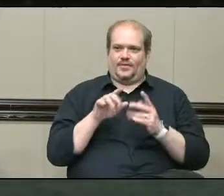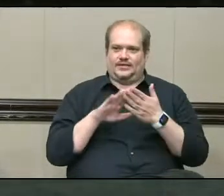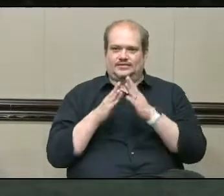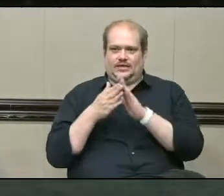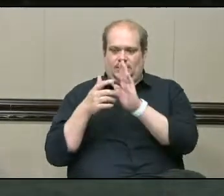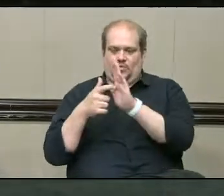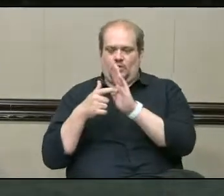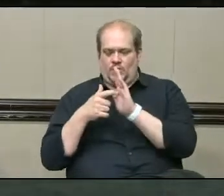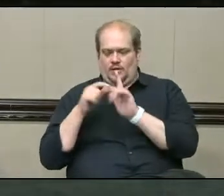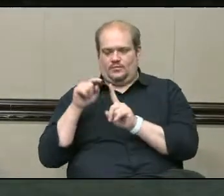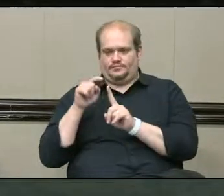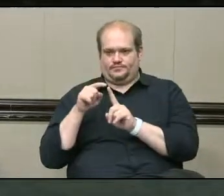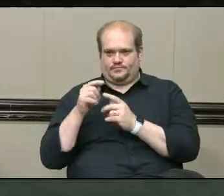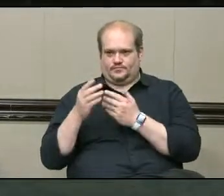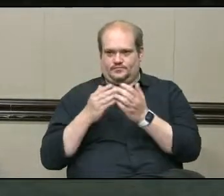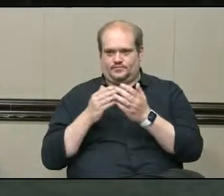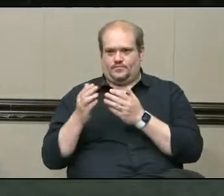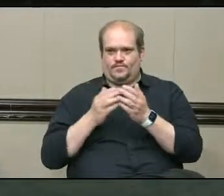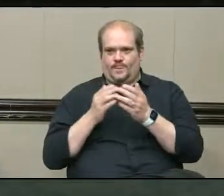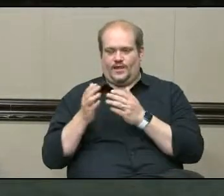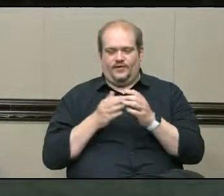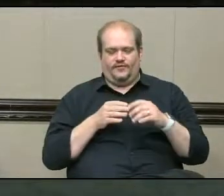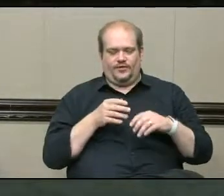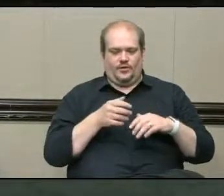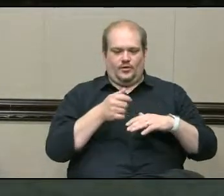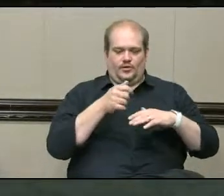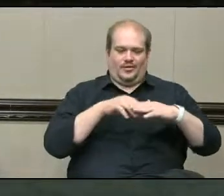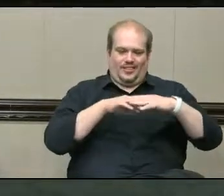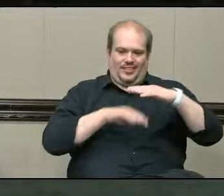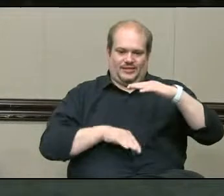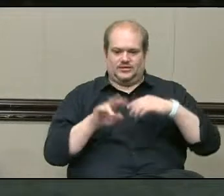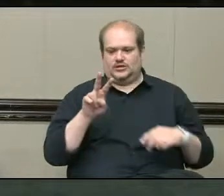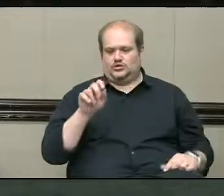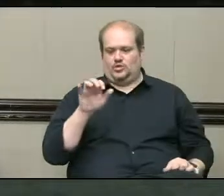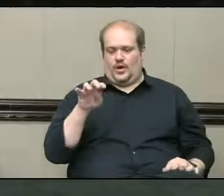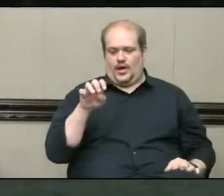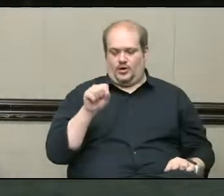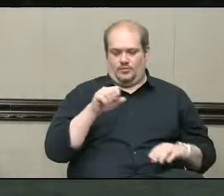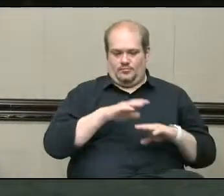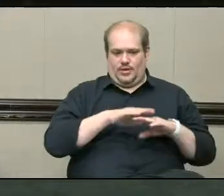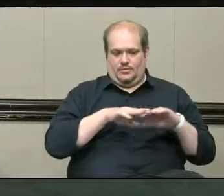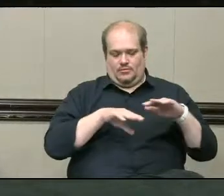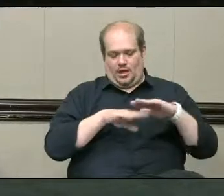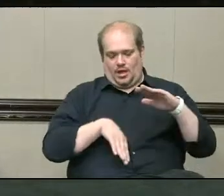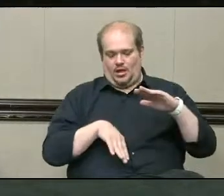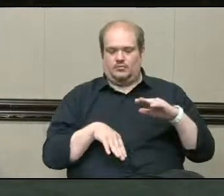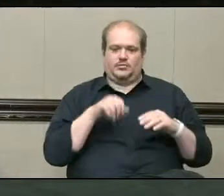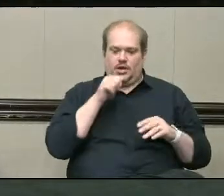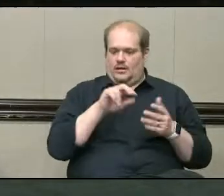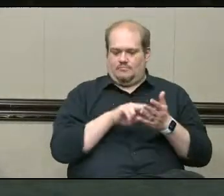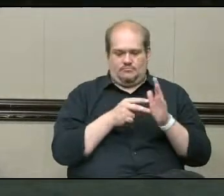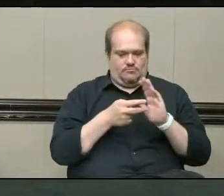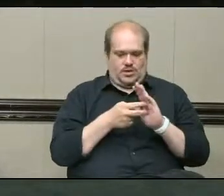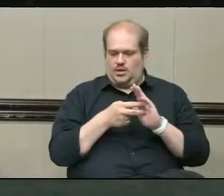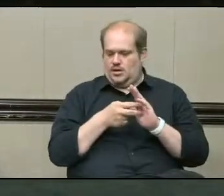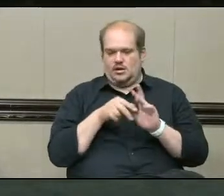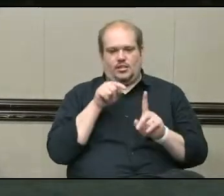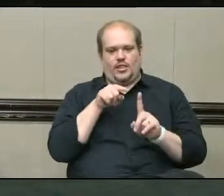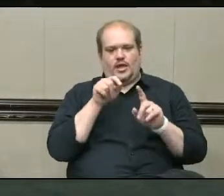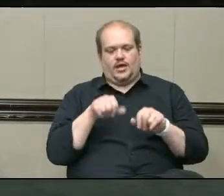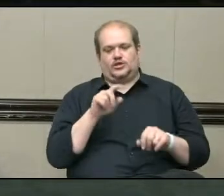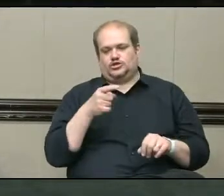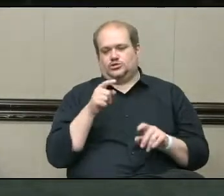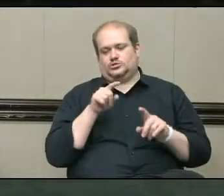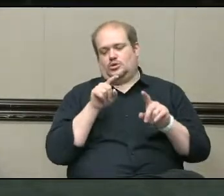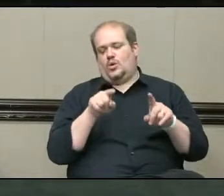city requirement that even though they are underneath that 2-acre minimum, that does not mean that they can